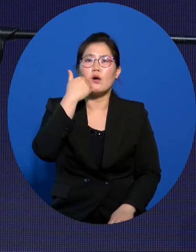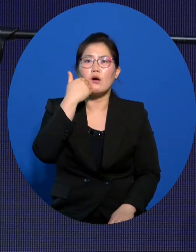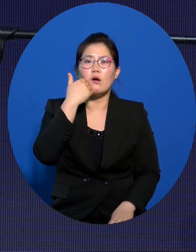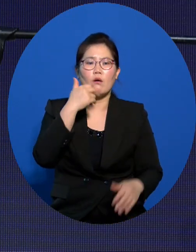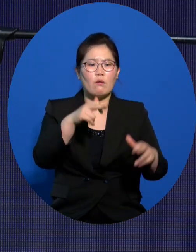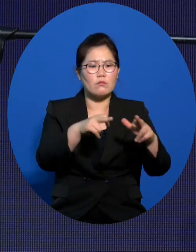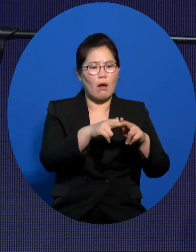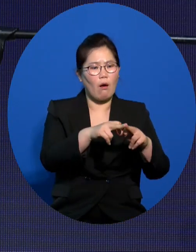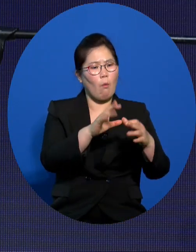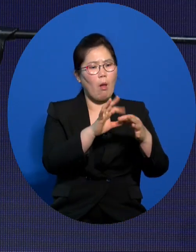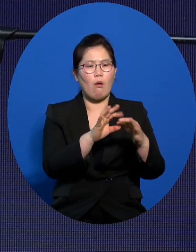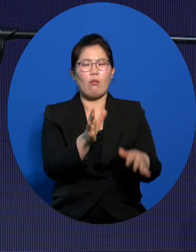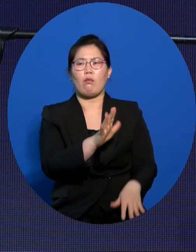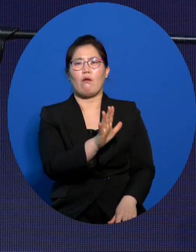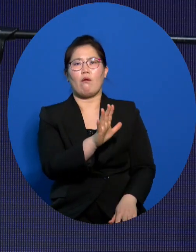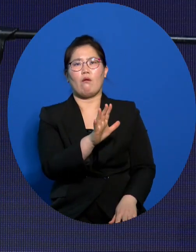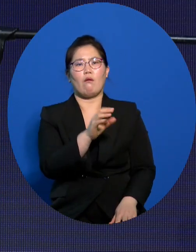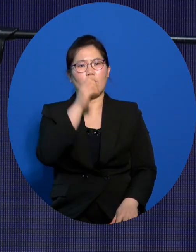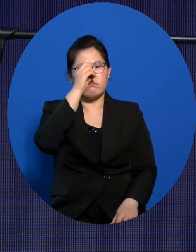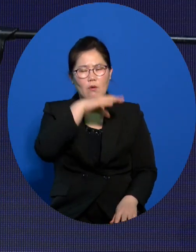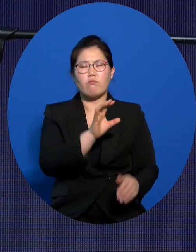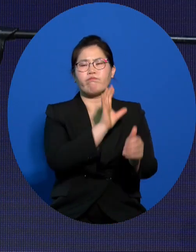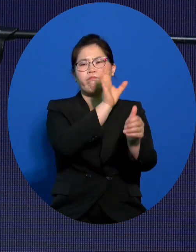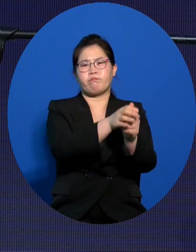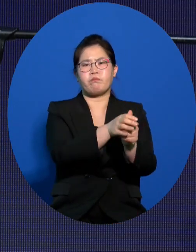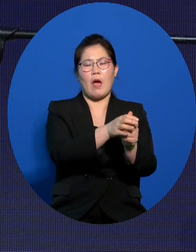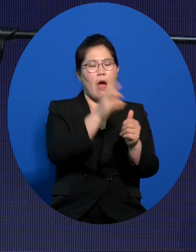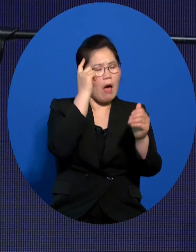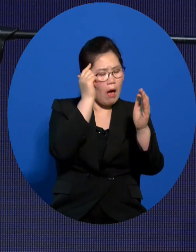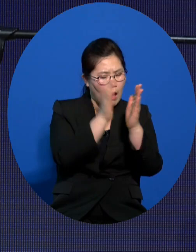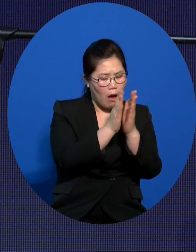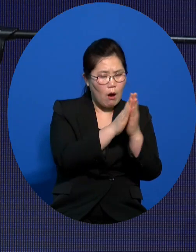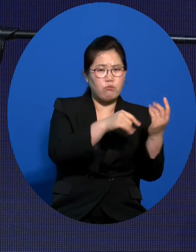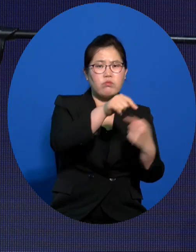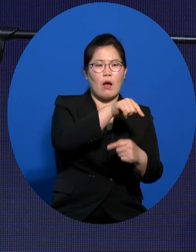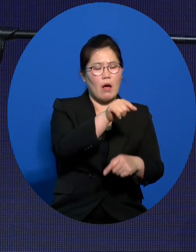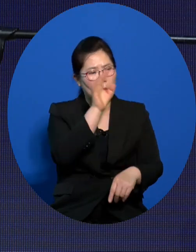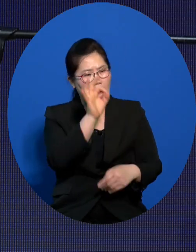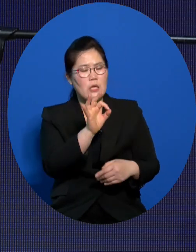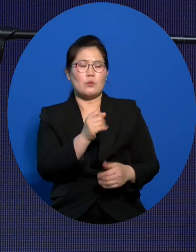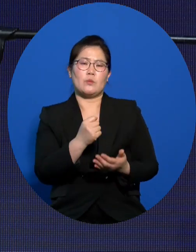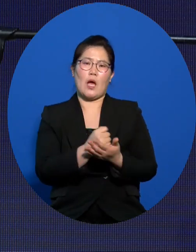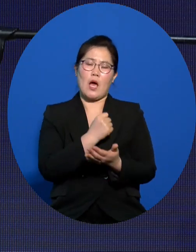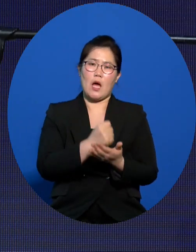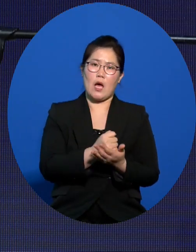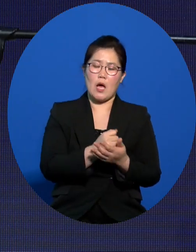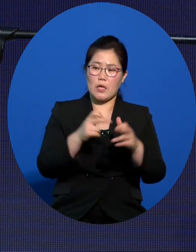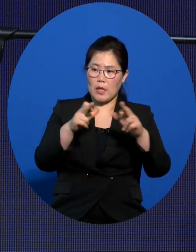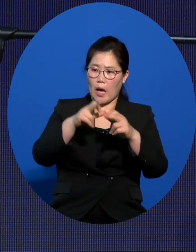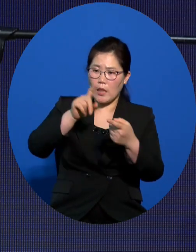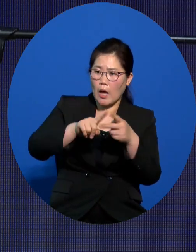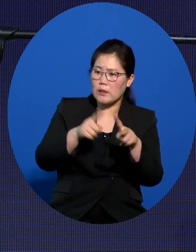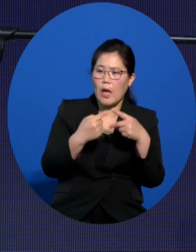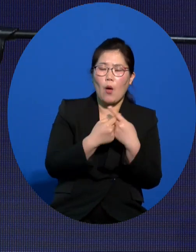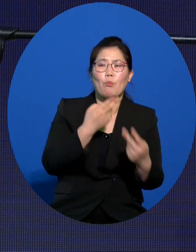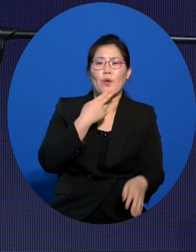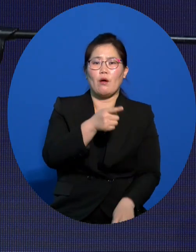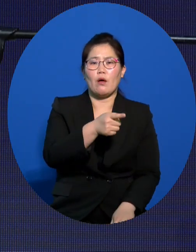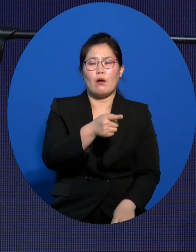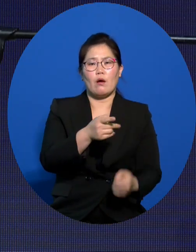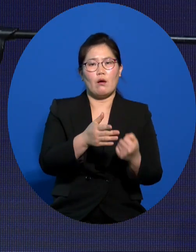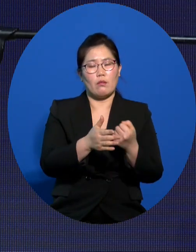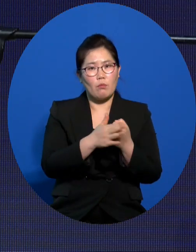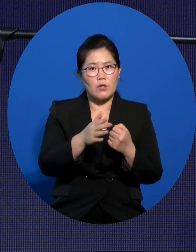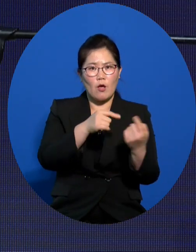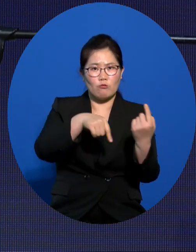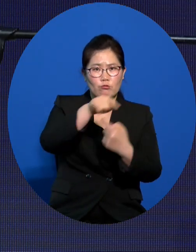not have a good understanding about persons with disabilities, in my view. So this makes